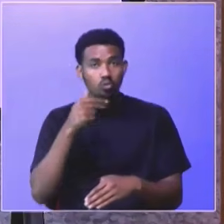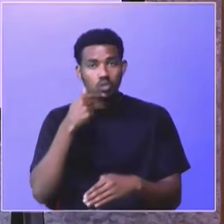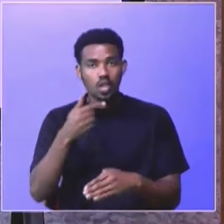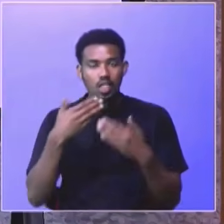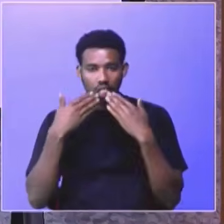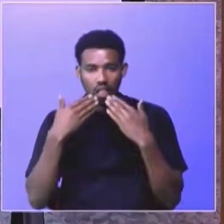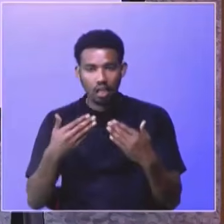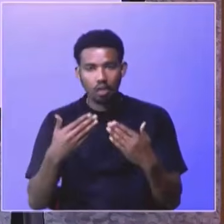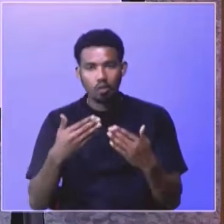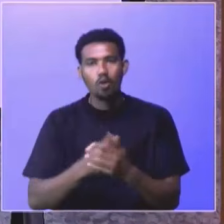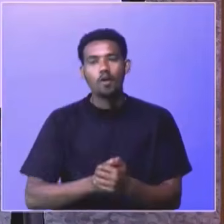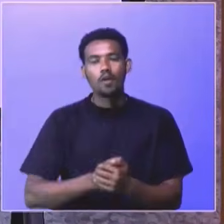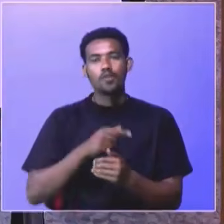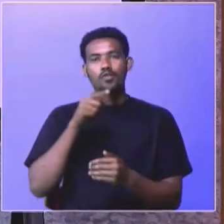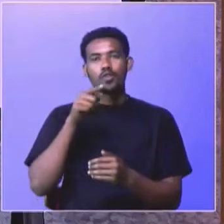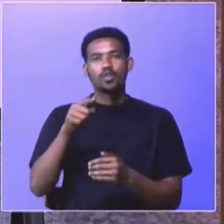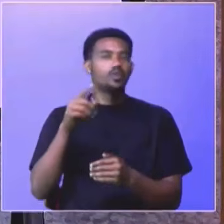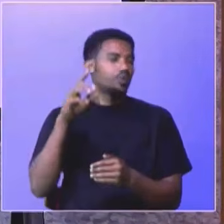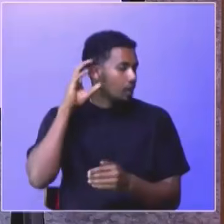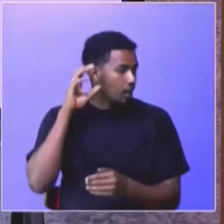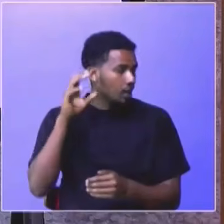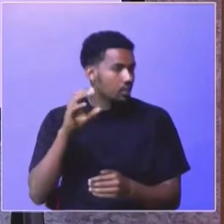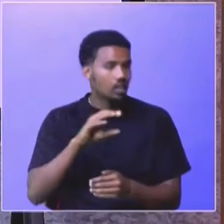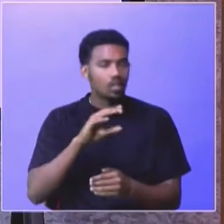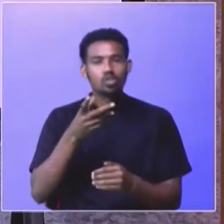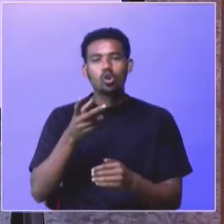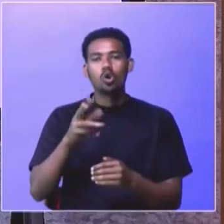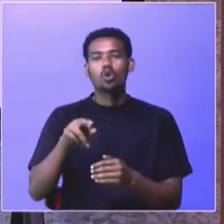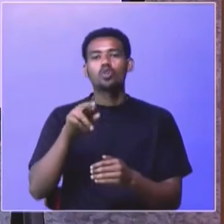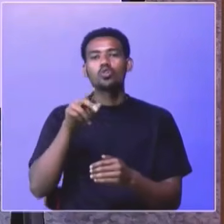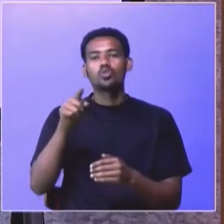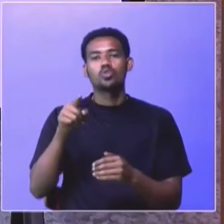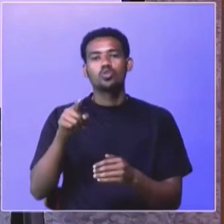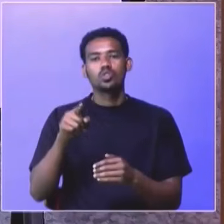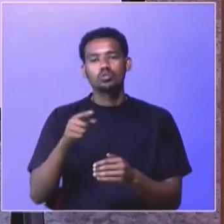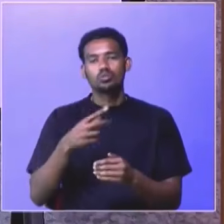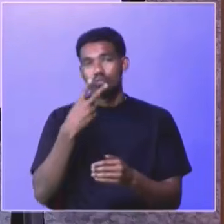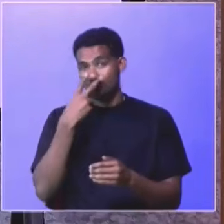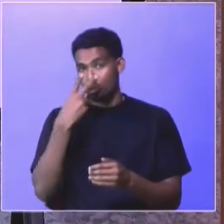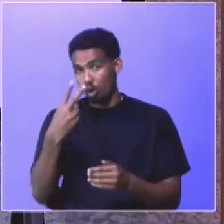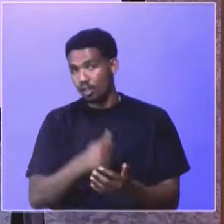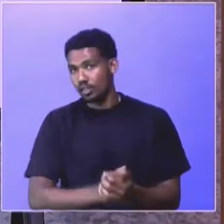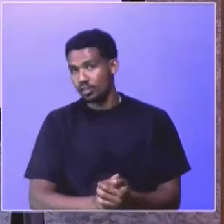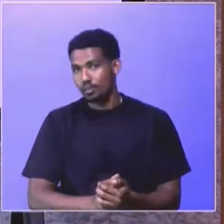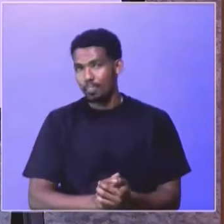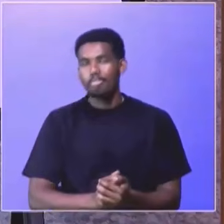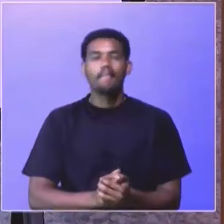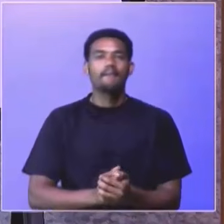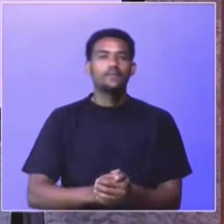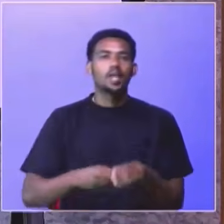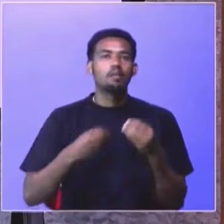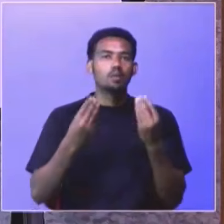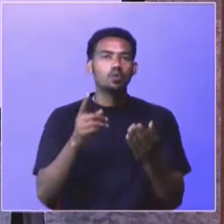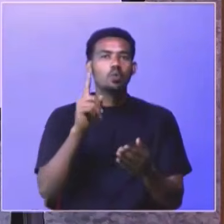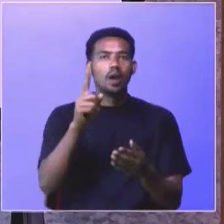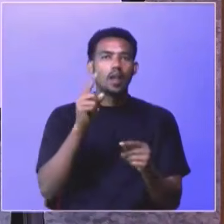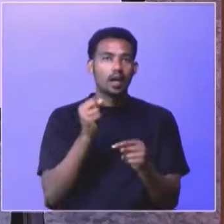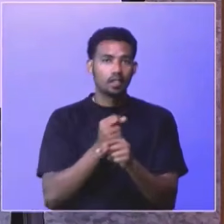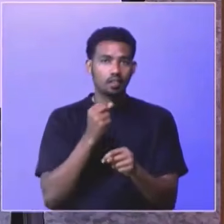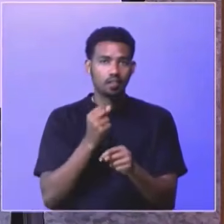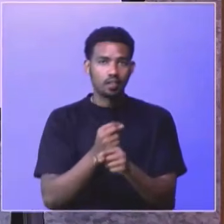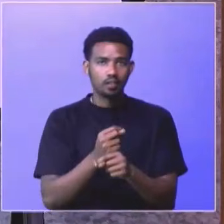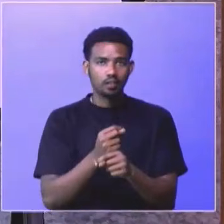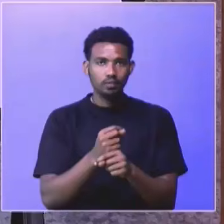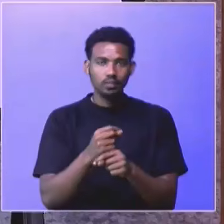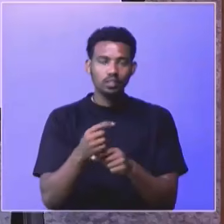thank you for your listeners or your audience. Students, let me give you one activity and let